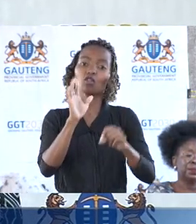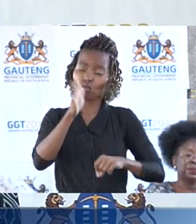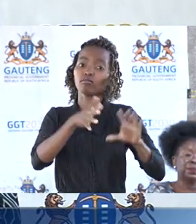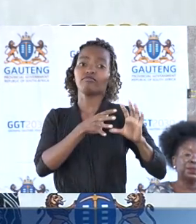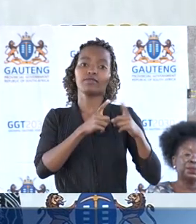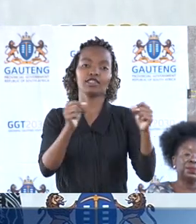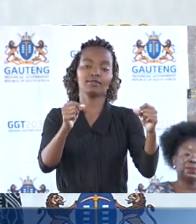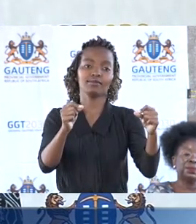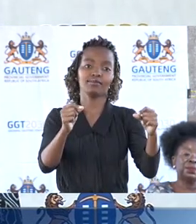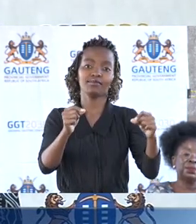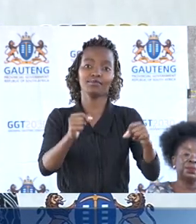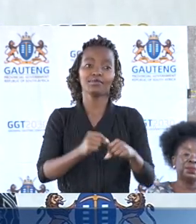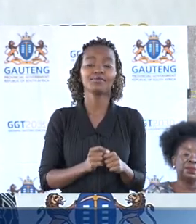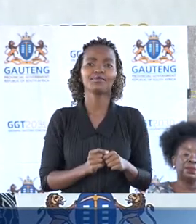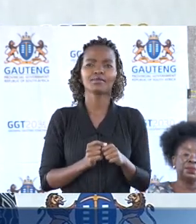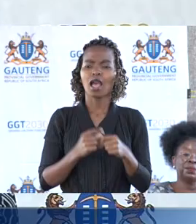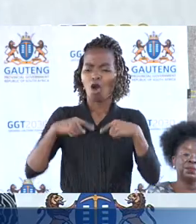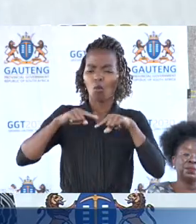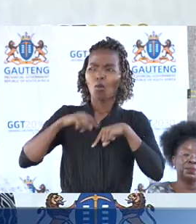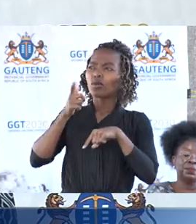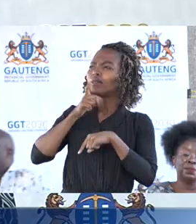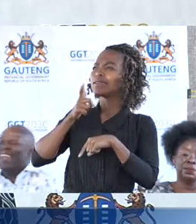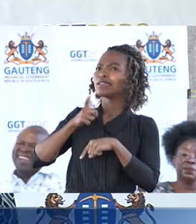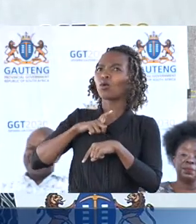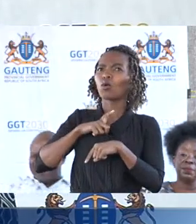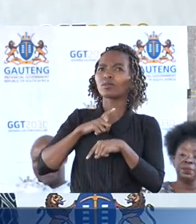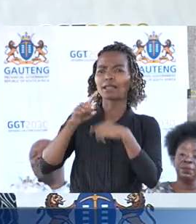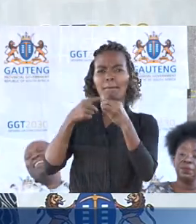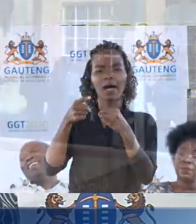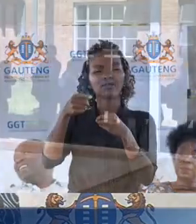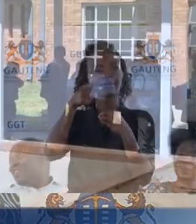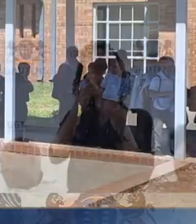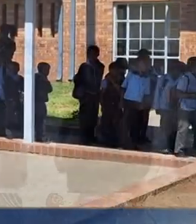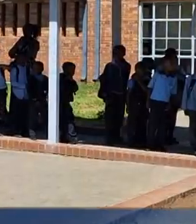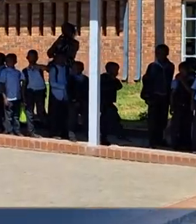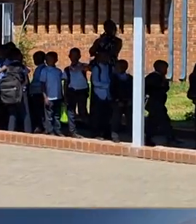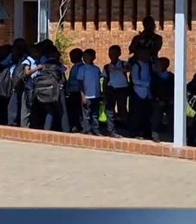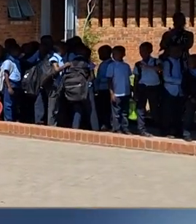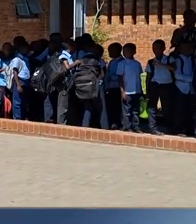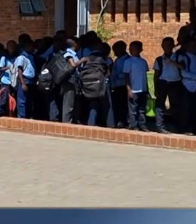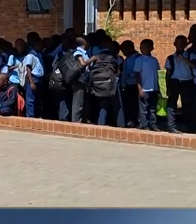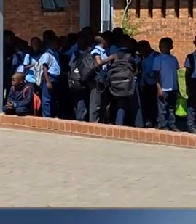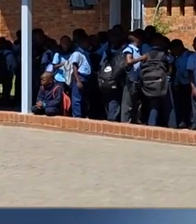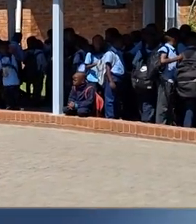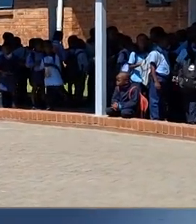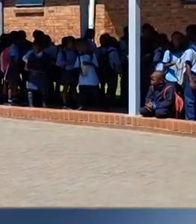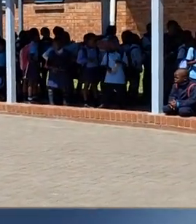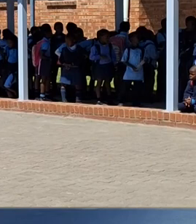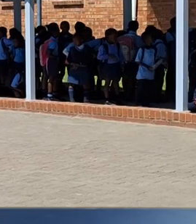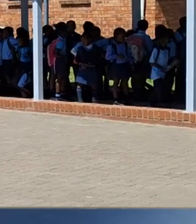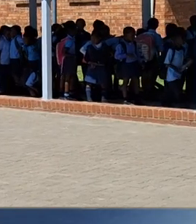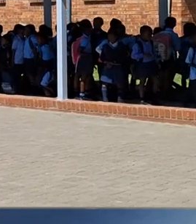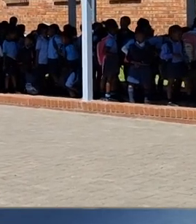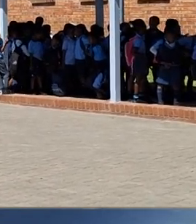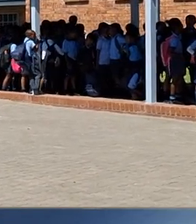them. We're told this particular school, we must abandon it because it's in a